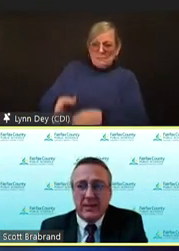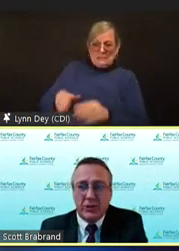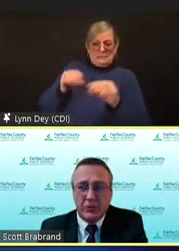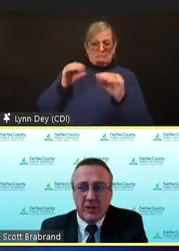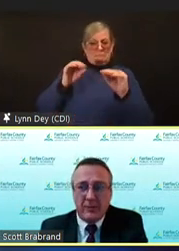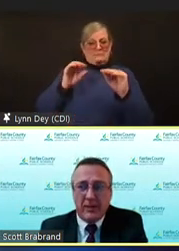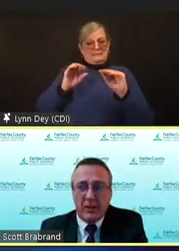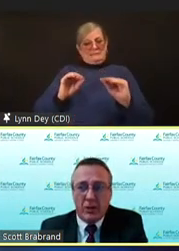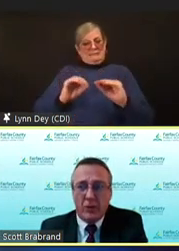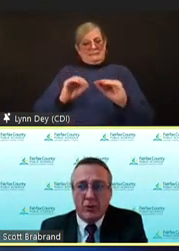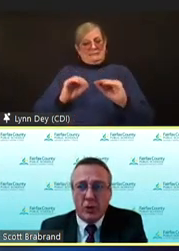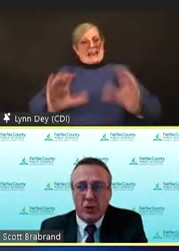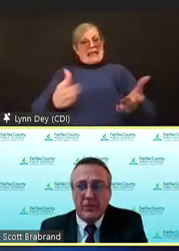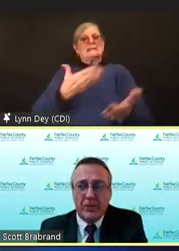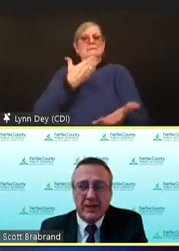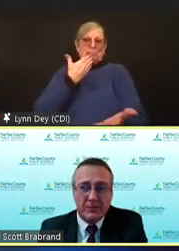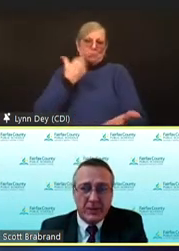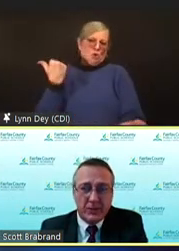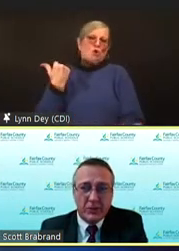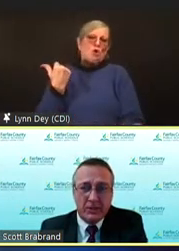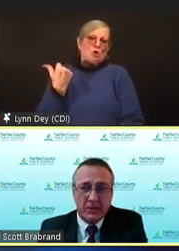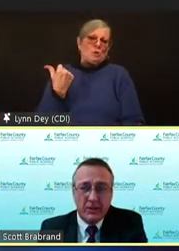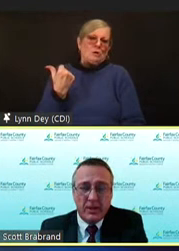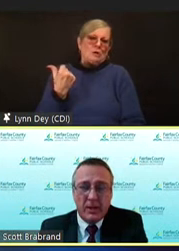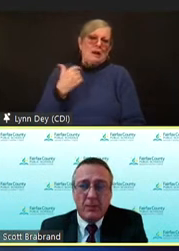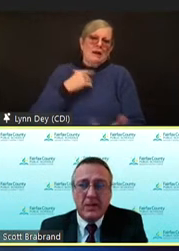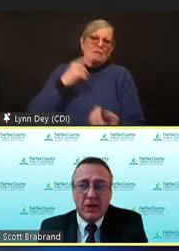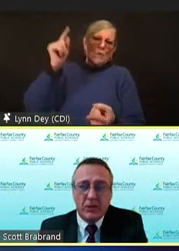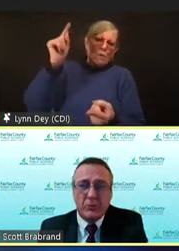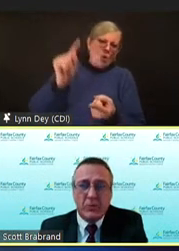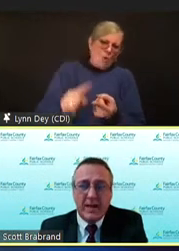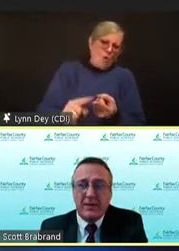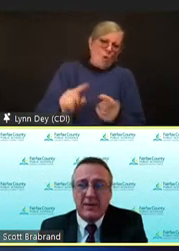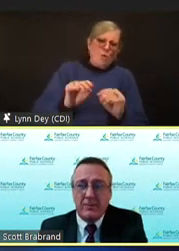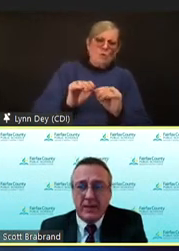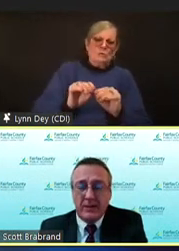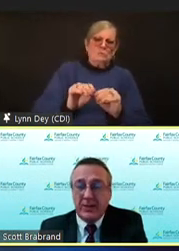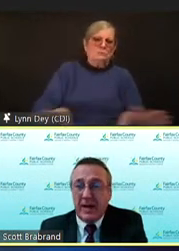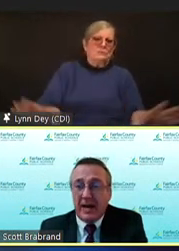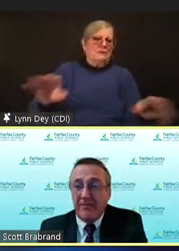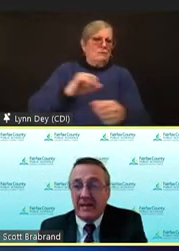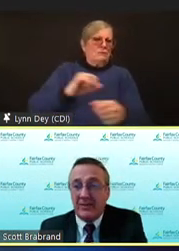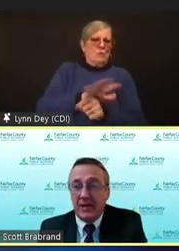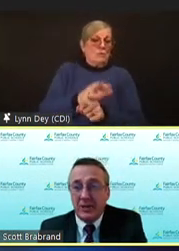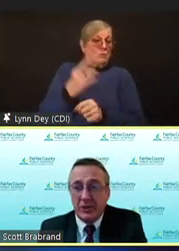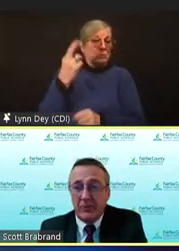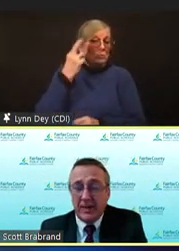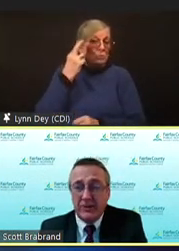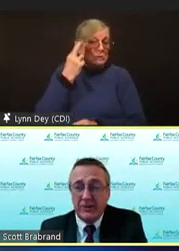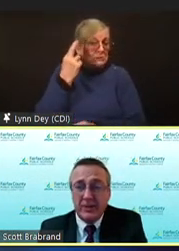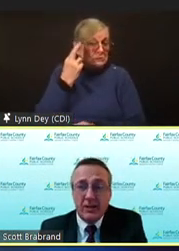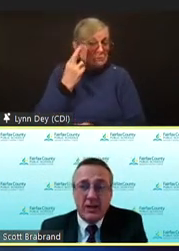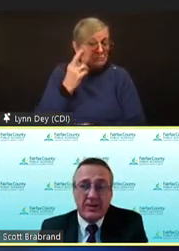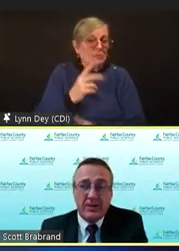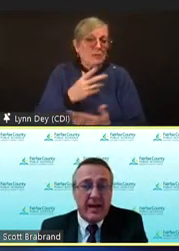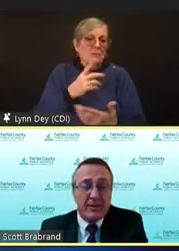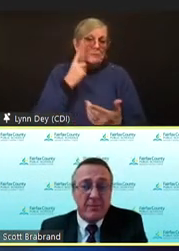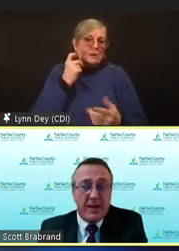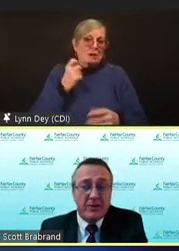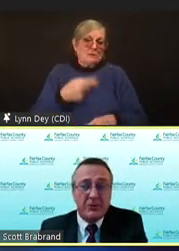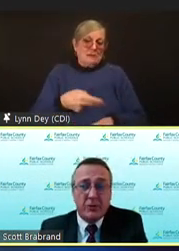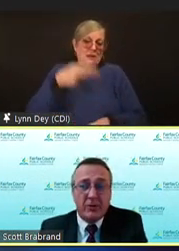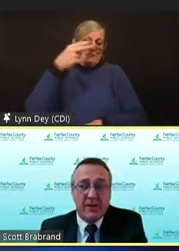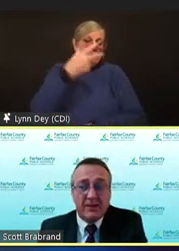maintained extremely low COVID transmission because we have committed to high vaccination rates, to